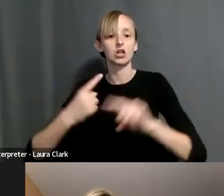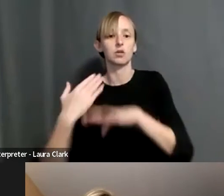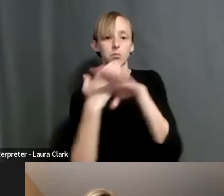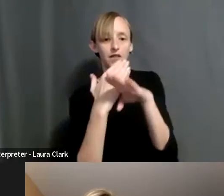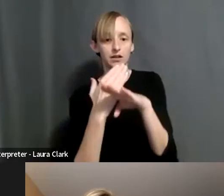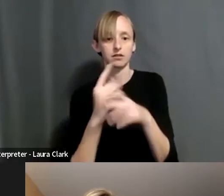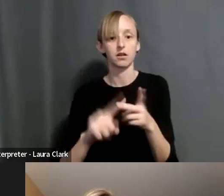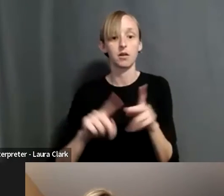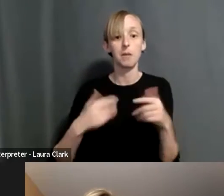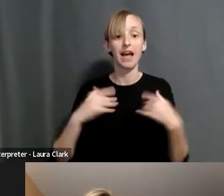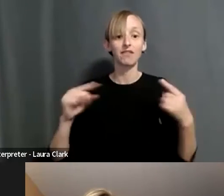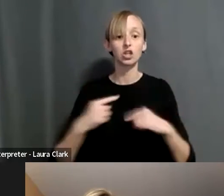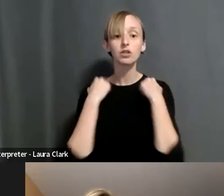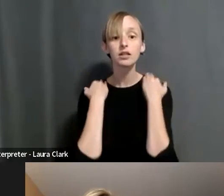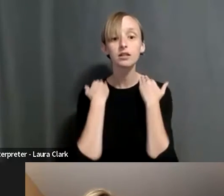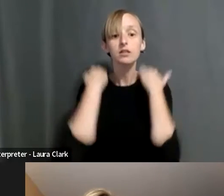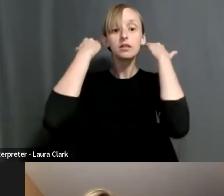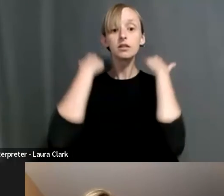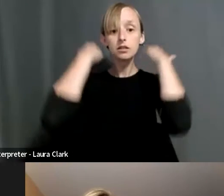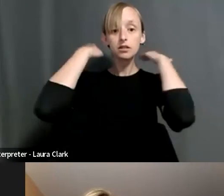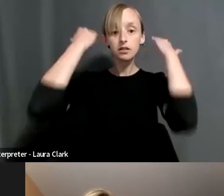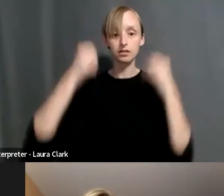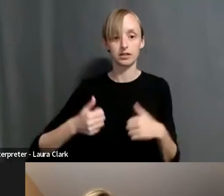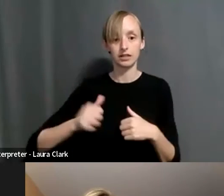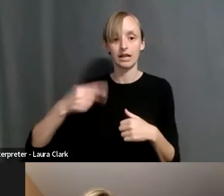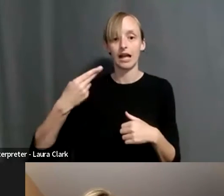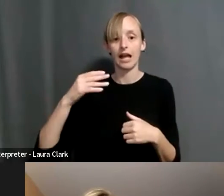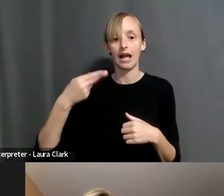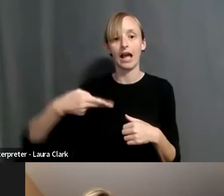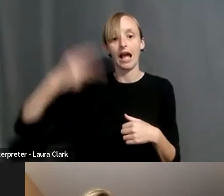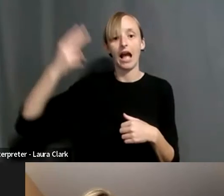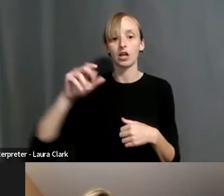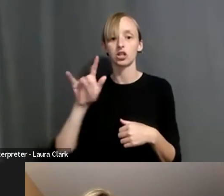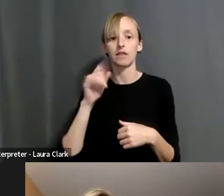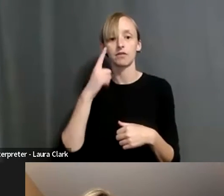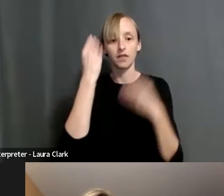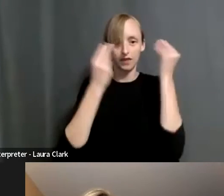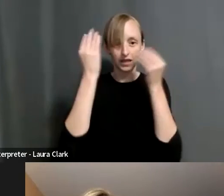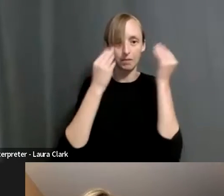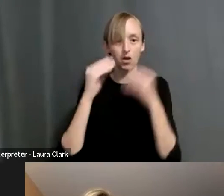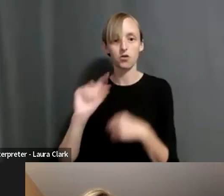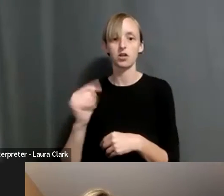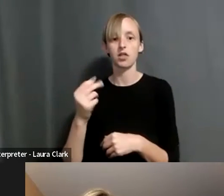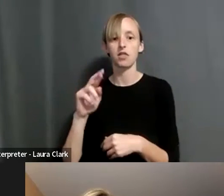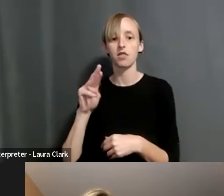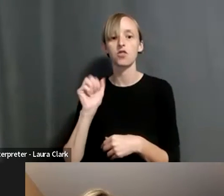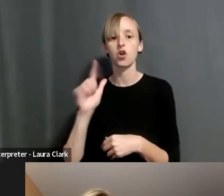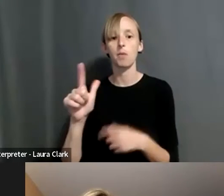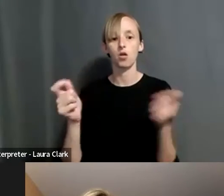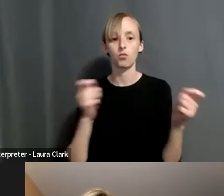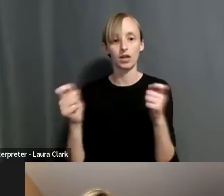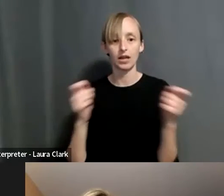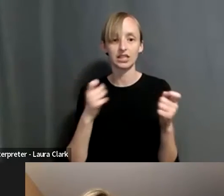level injuries, I'm thinking about thermoregulation, which is like when you're out on a hot day and you